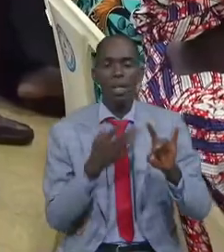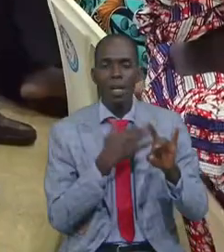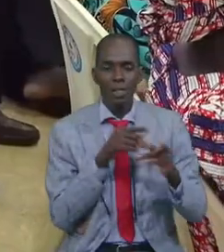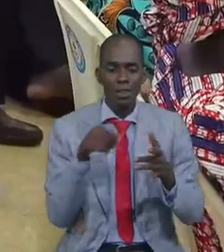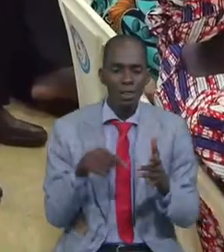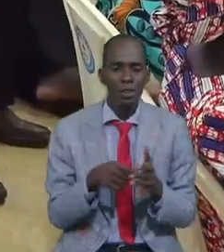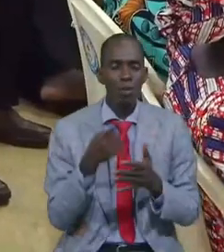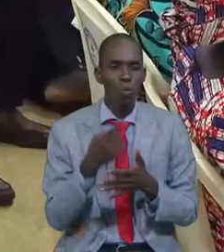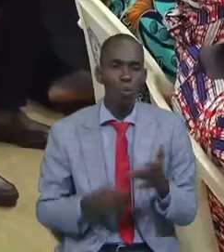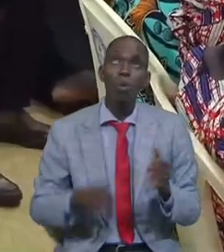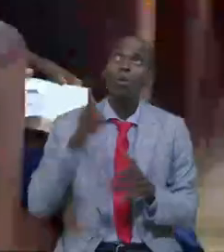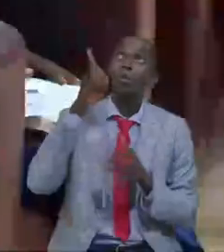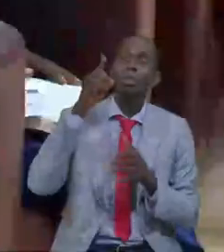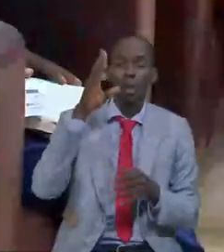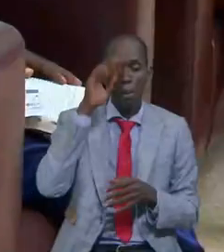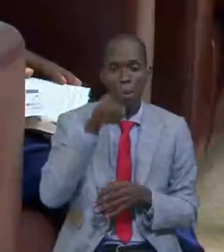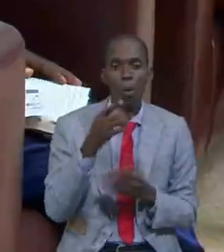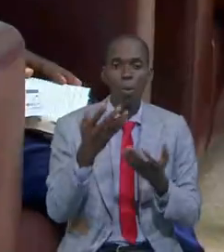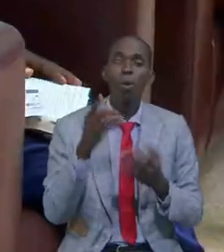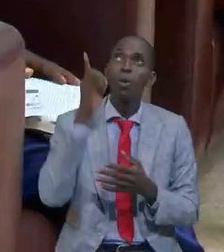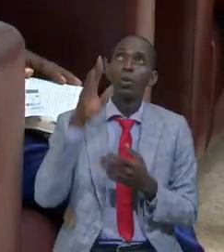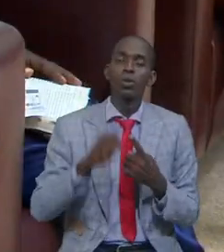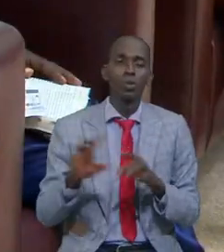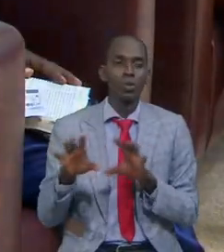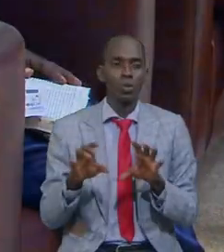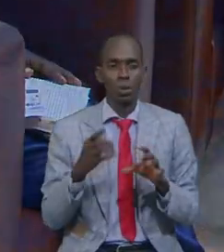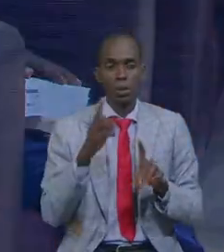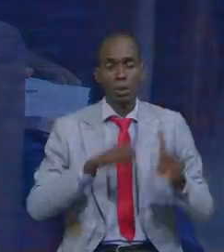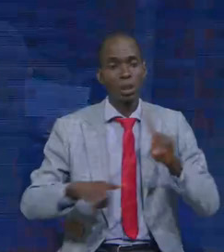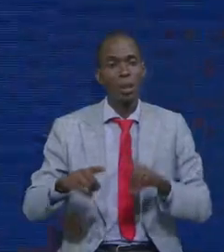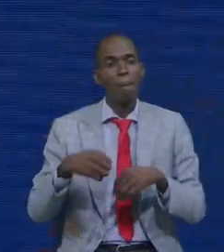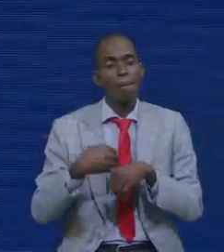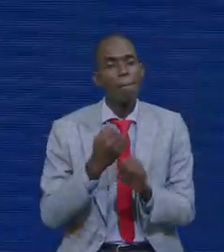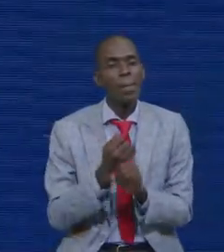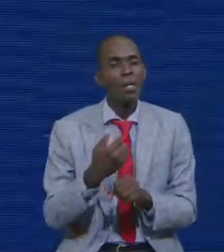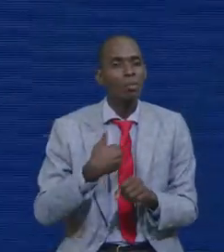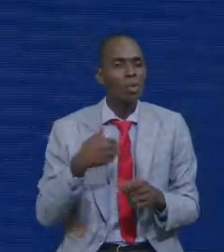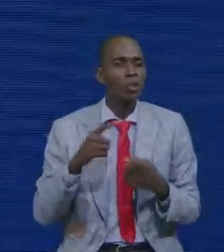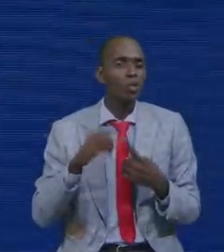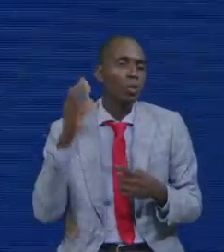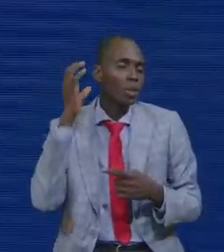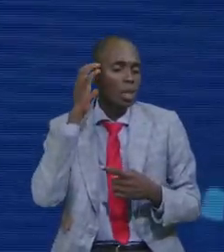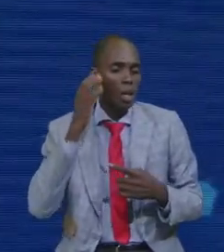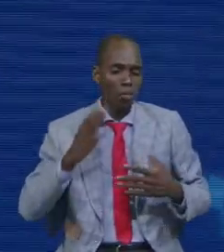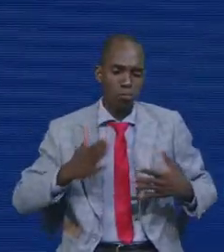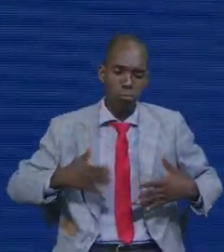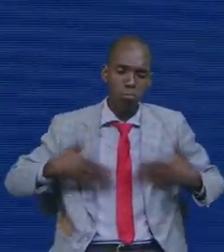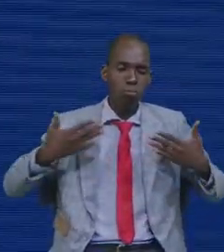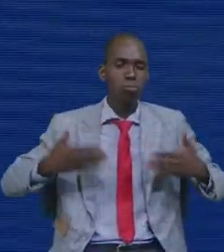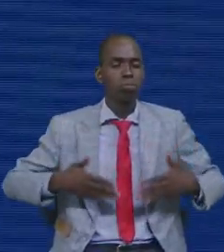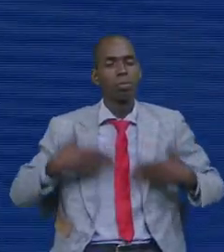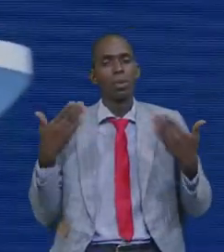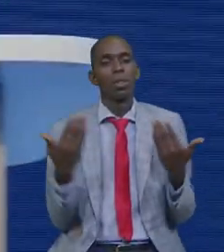the Almighty to do. Make me to hear joy and gladness. Now my sin